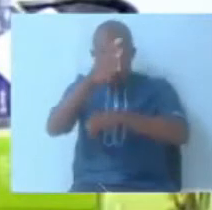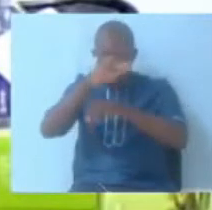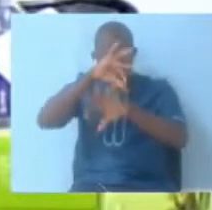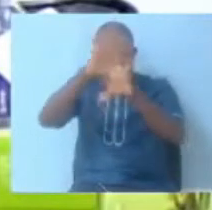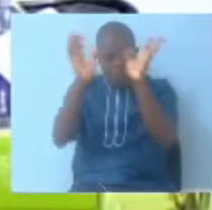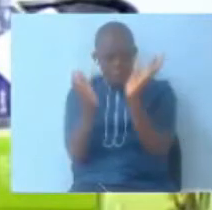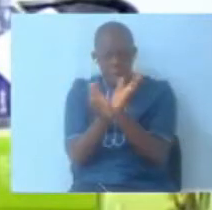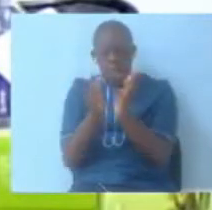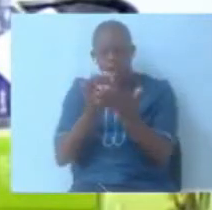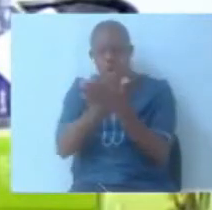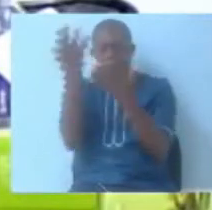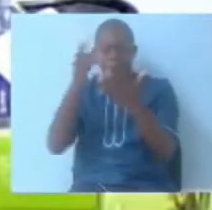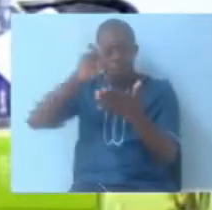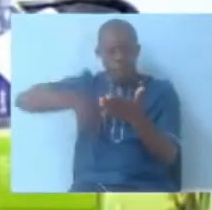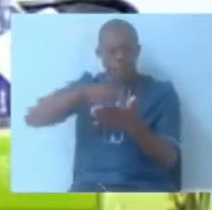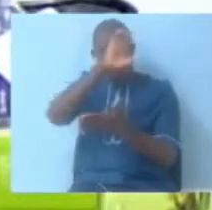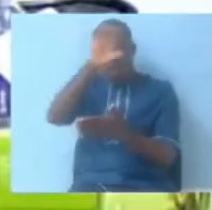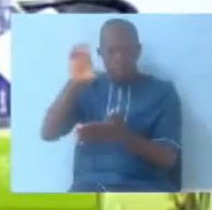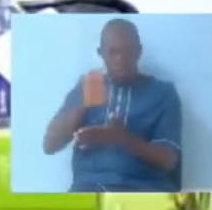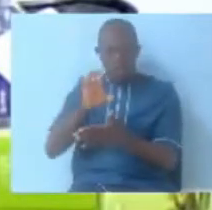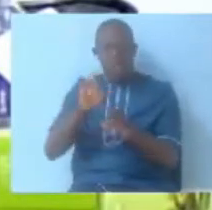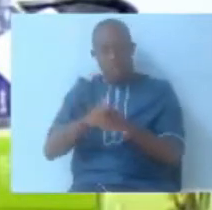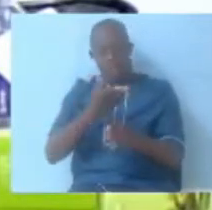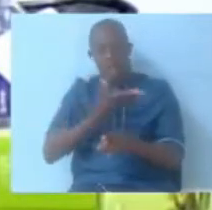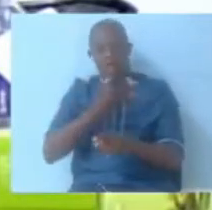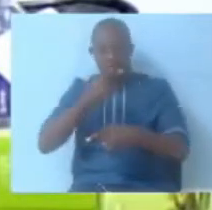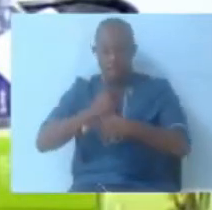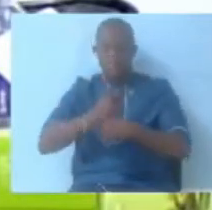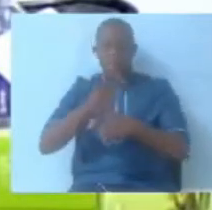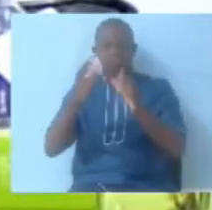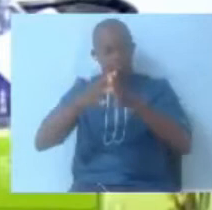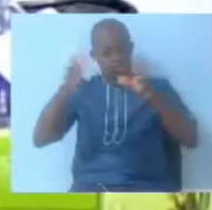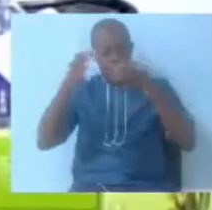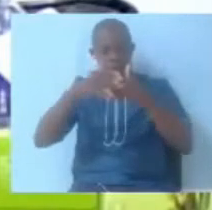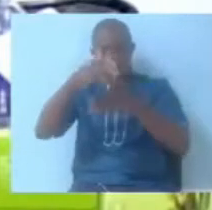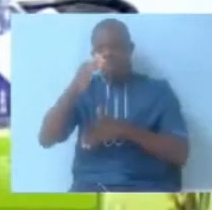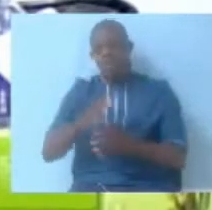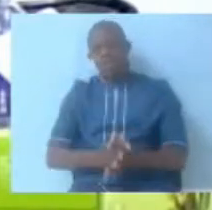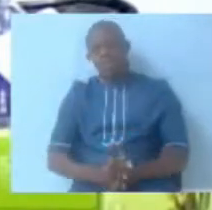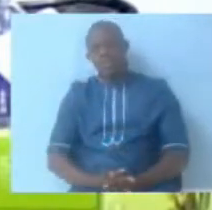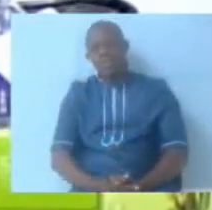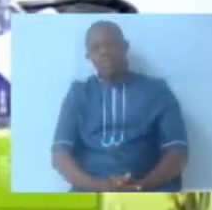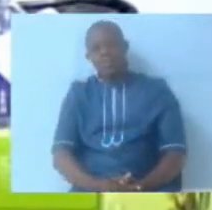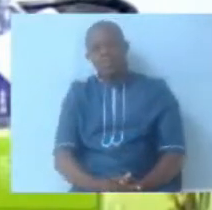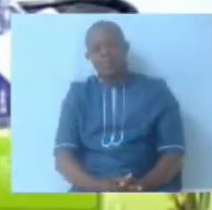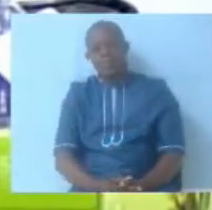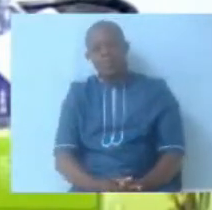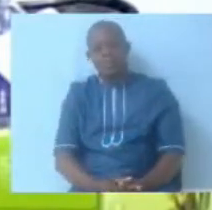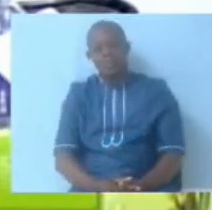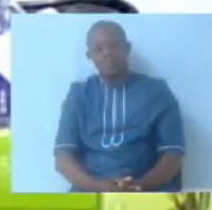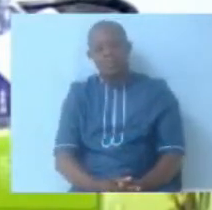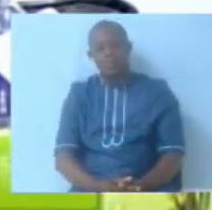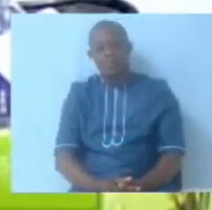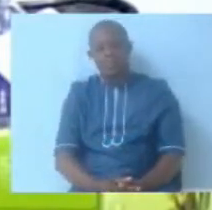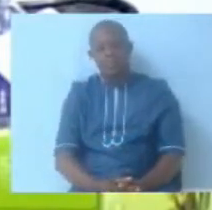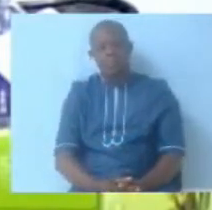mume obekang kolu lanya nte la Gambia tale kono fanuta bunda do lula taluti meni alonko ebebe Commonwealth